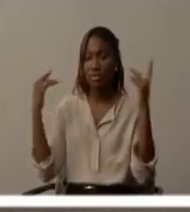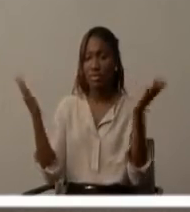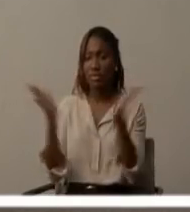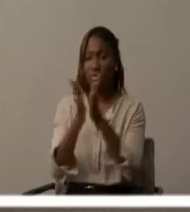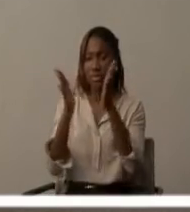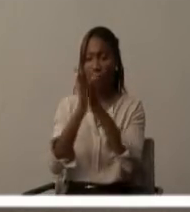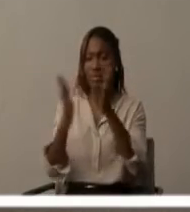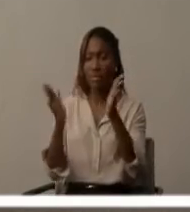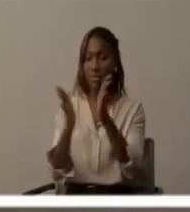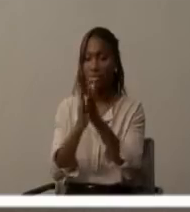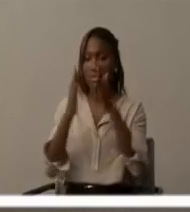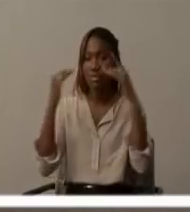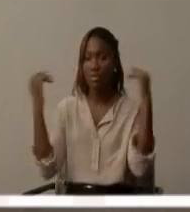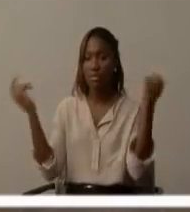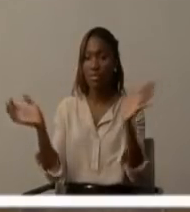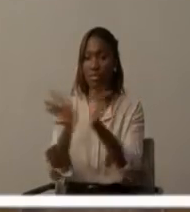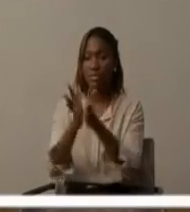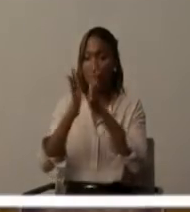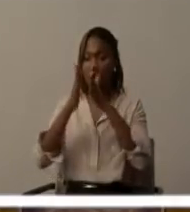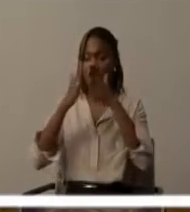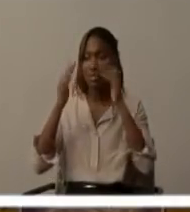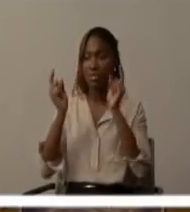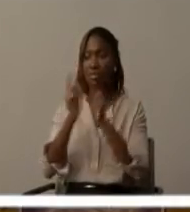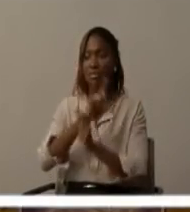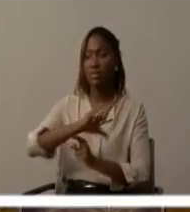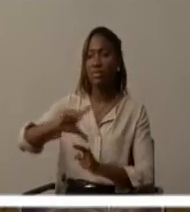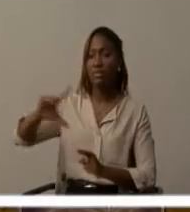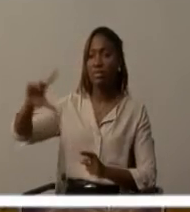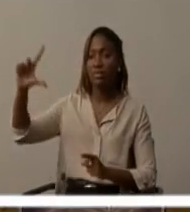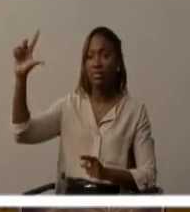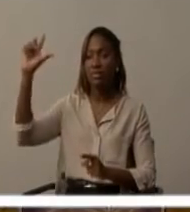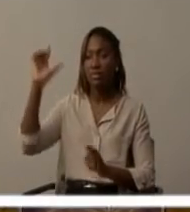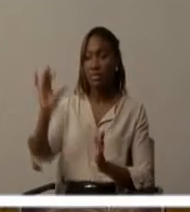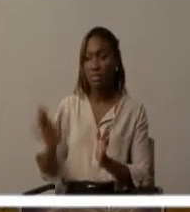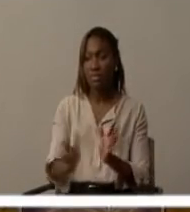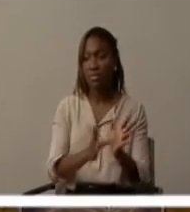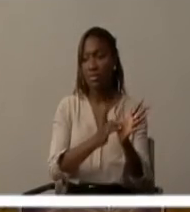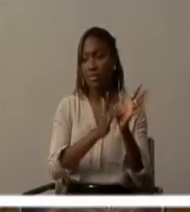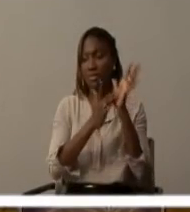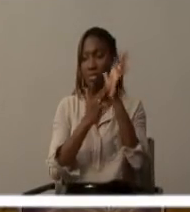Glory and praise to you, O